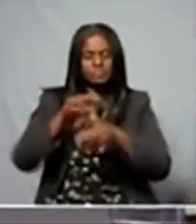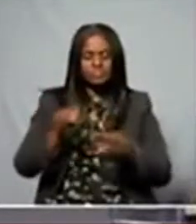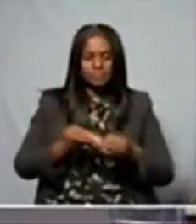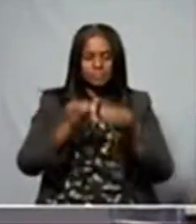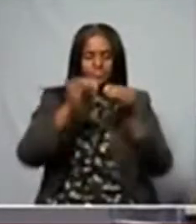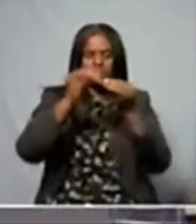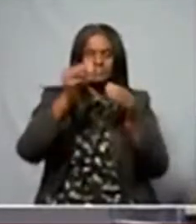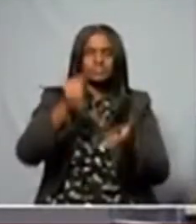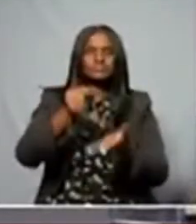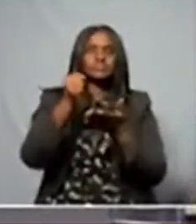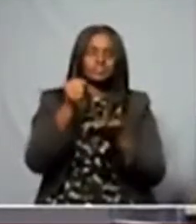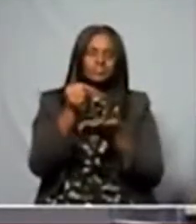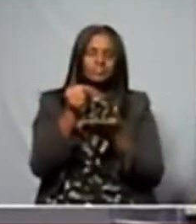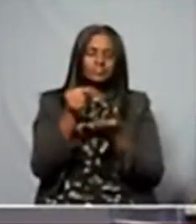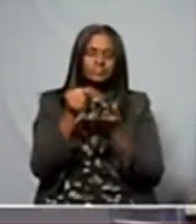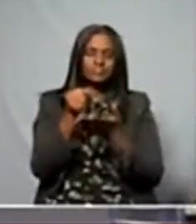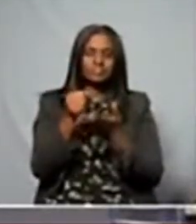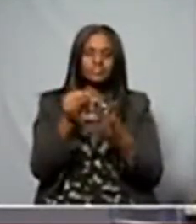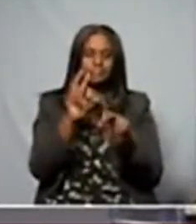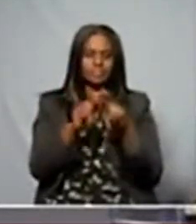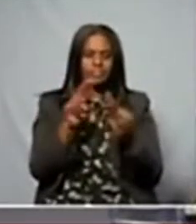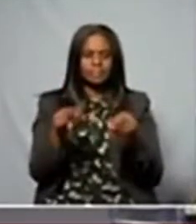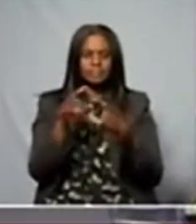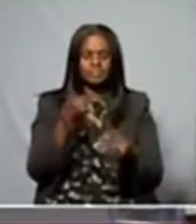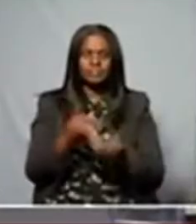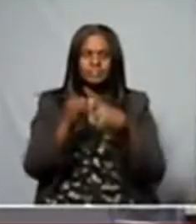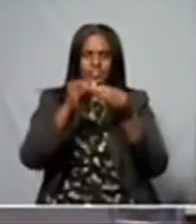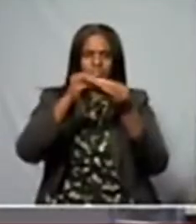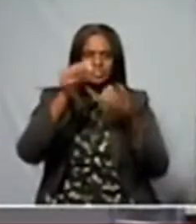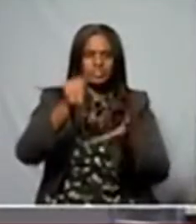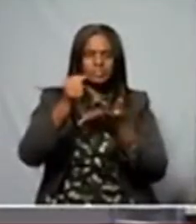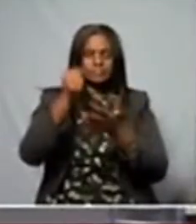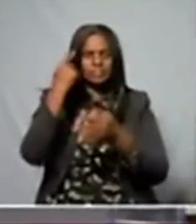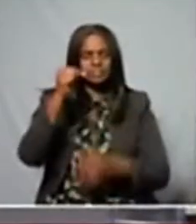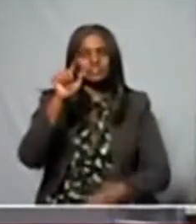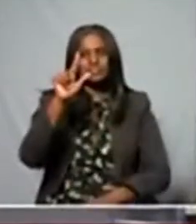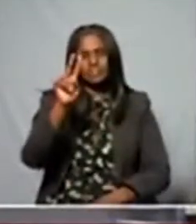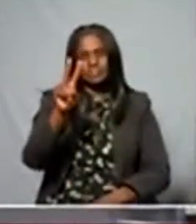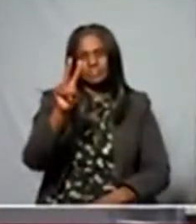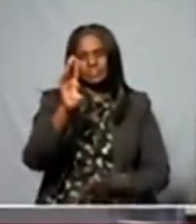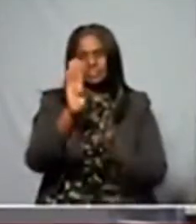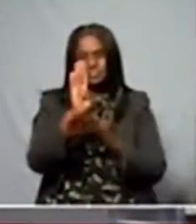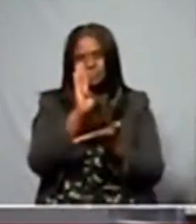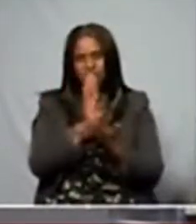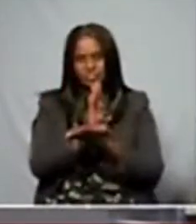national budget. Chair, a total budget provision of